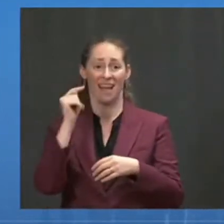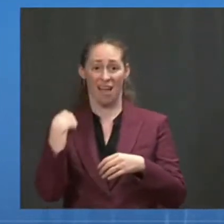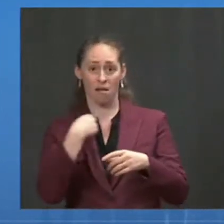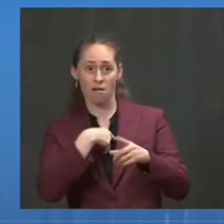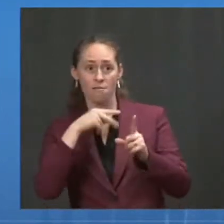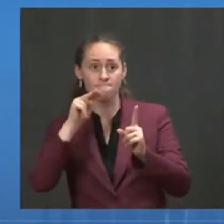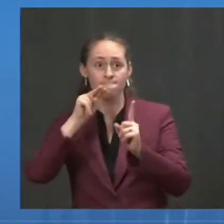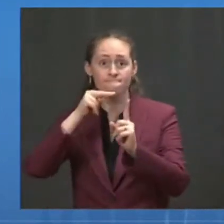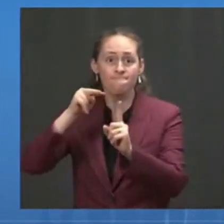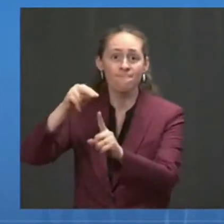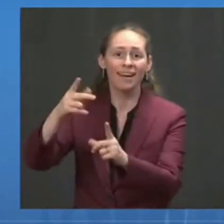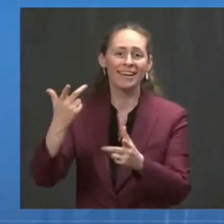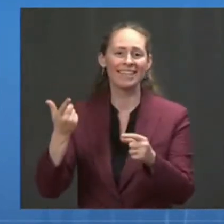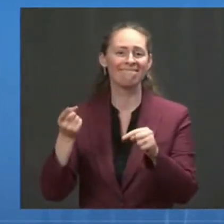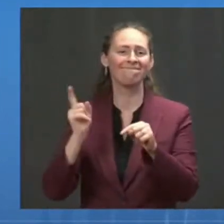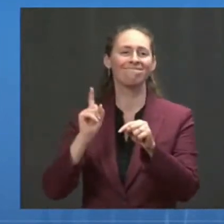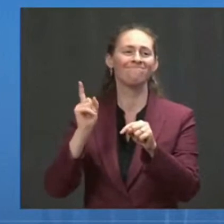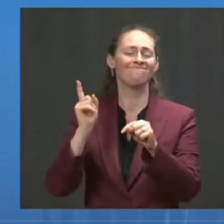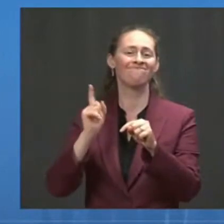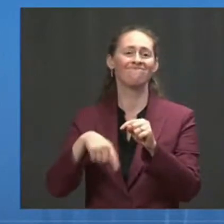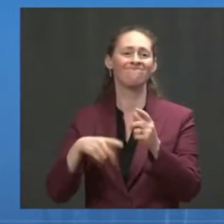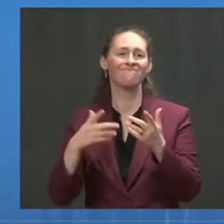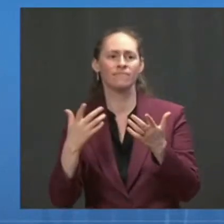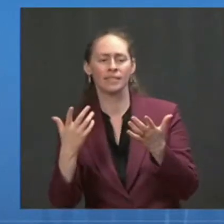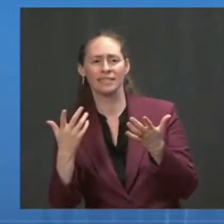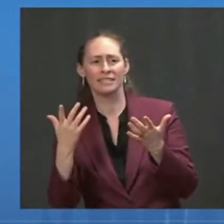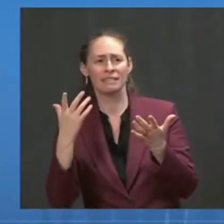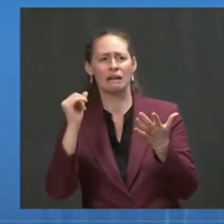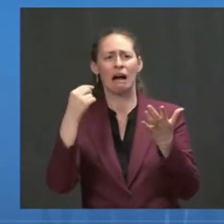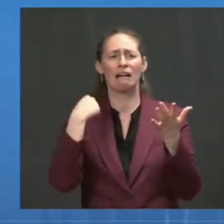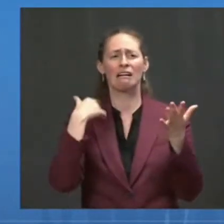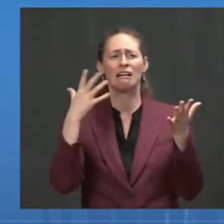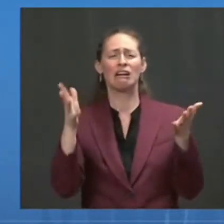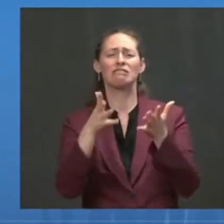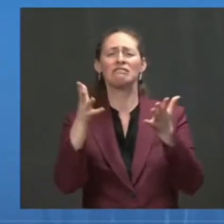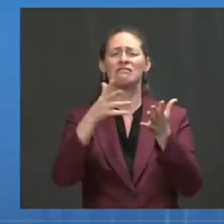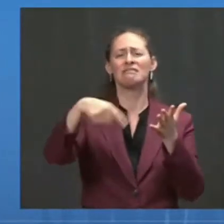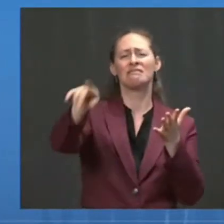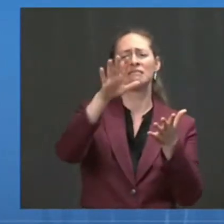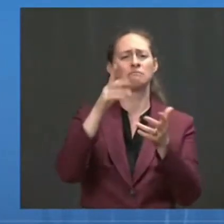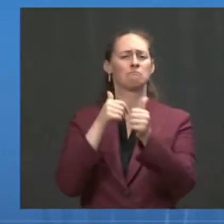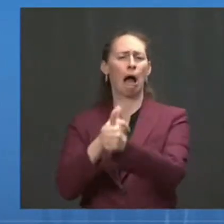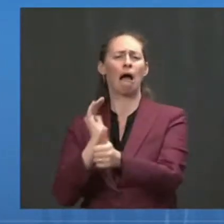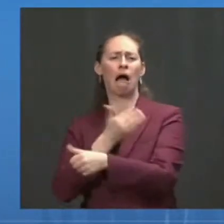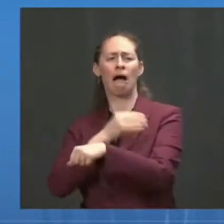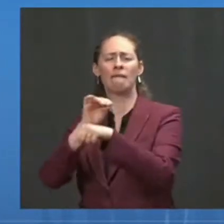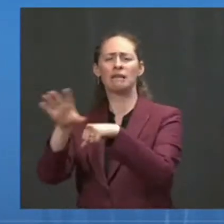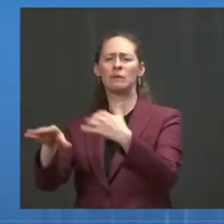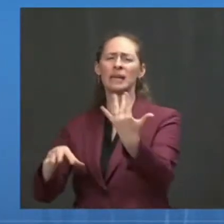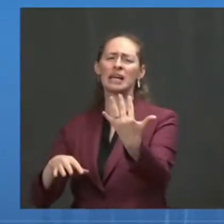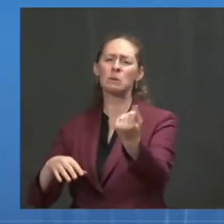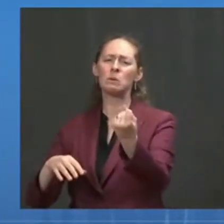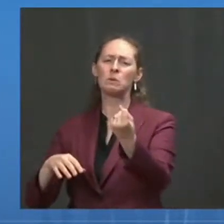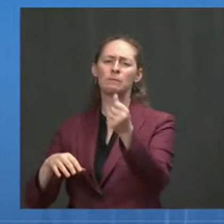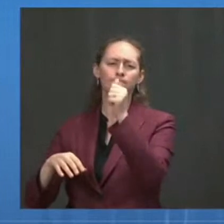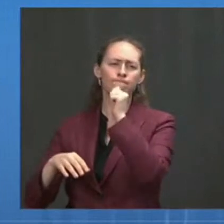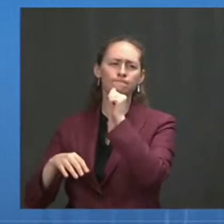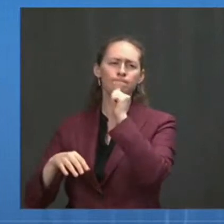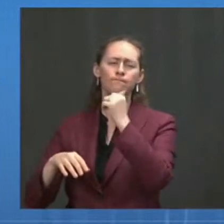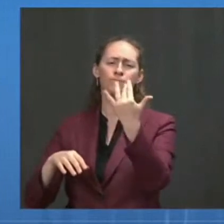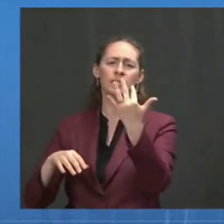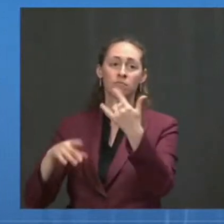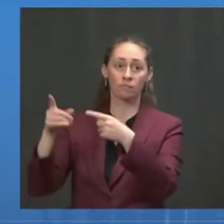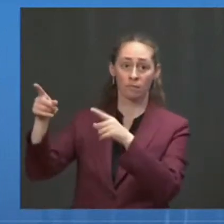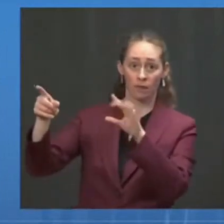are asking people to follow our guidance, to follow what ACIP will say and the FDA will say in the